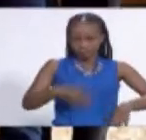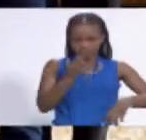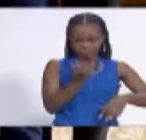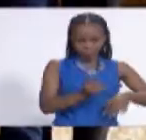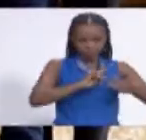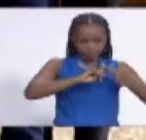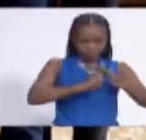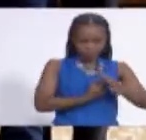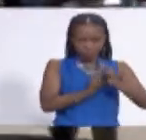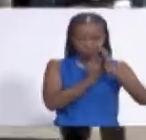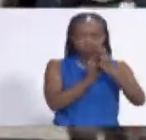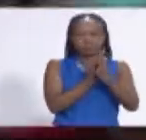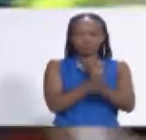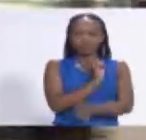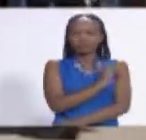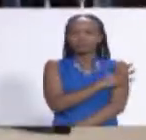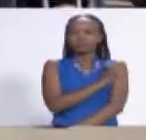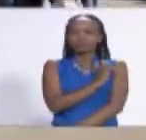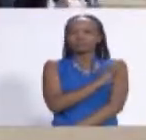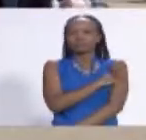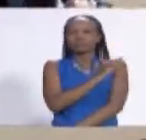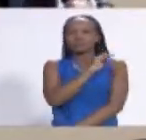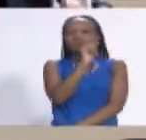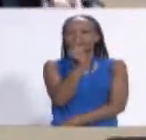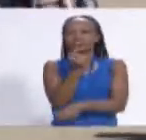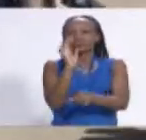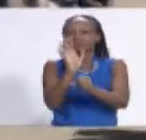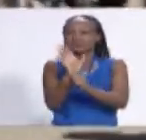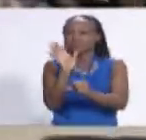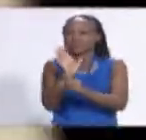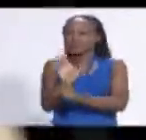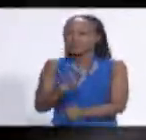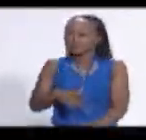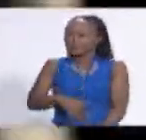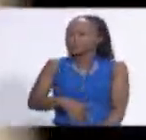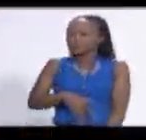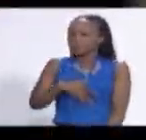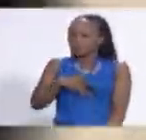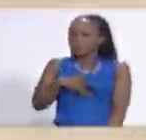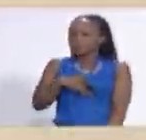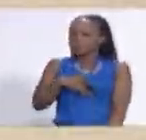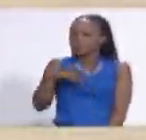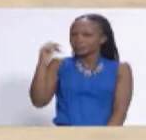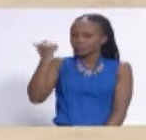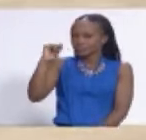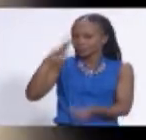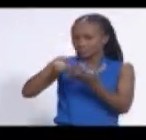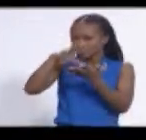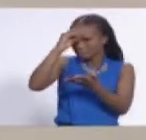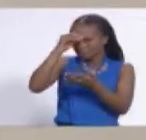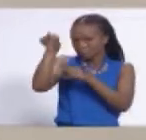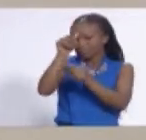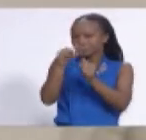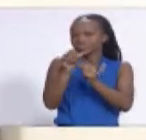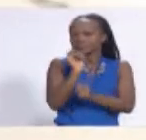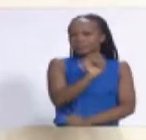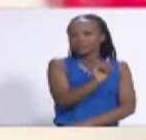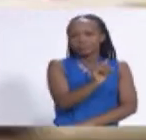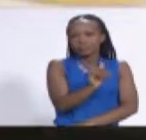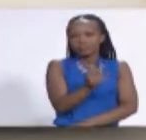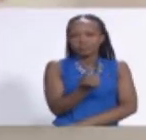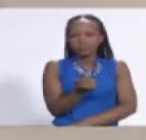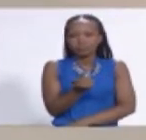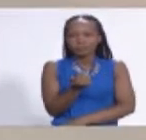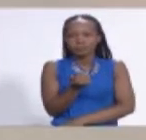beginning of the wave of fear among Kenyans, with many still feeling that they are yet to learn about the virus. Lakini mimi